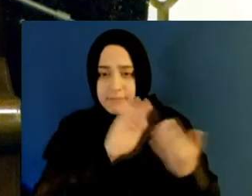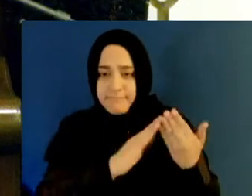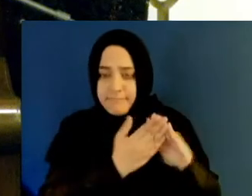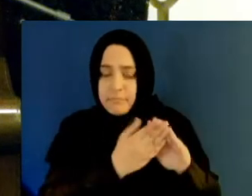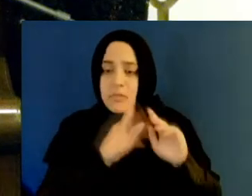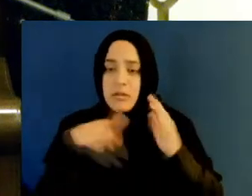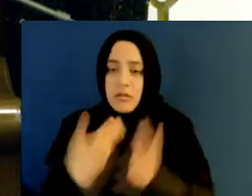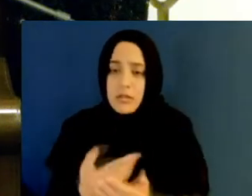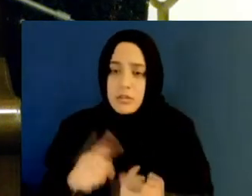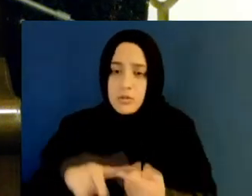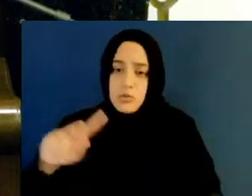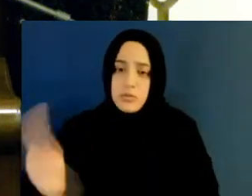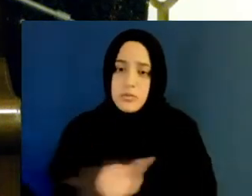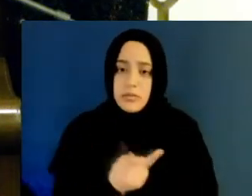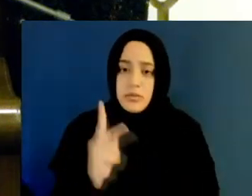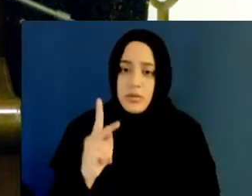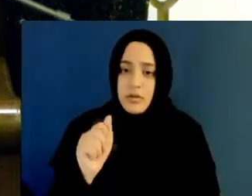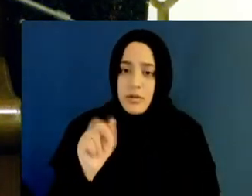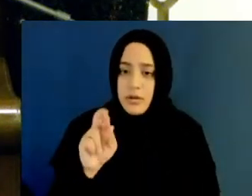to Muhammad ibn Hanafiya,